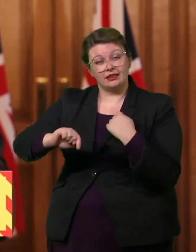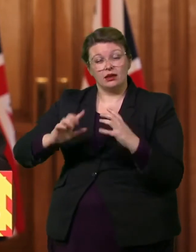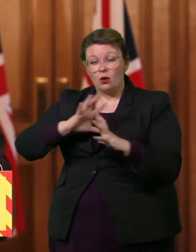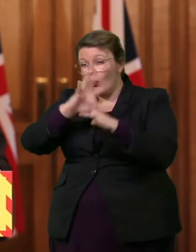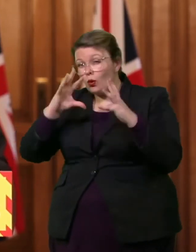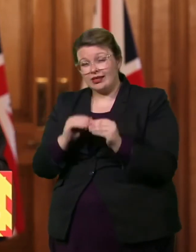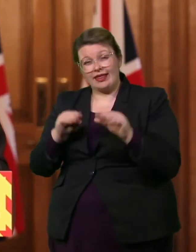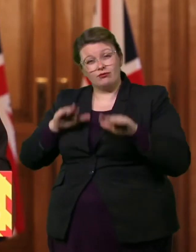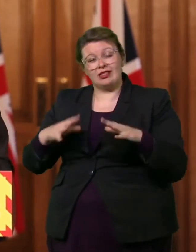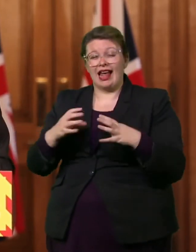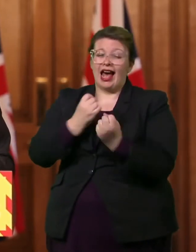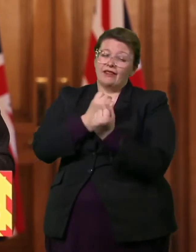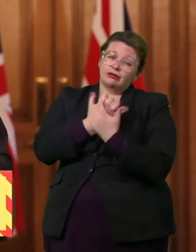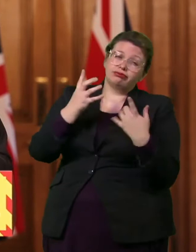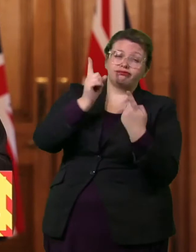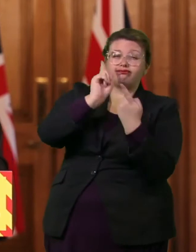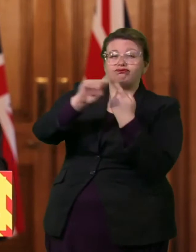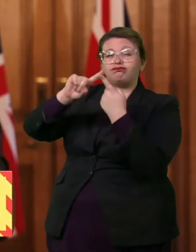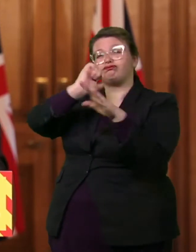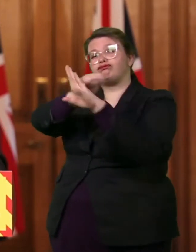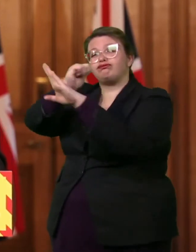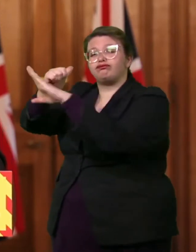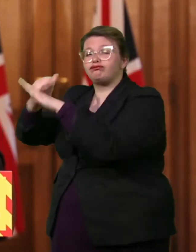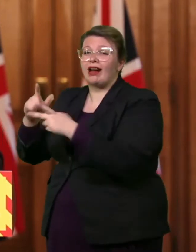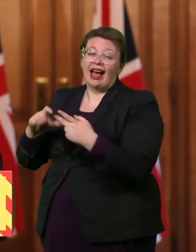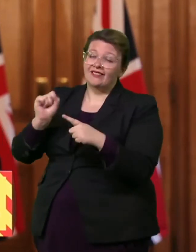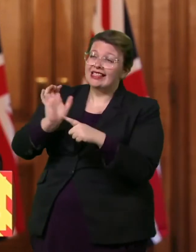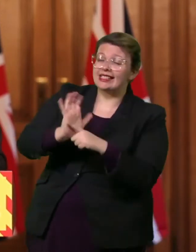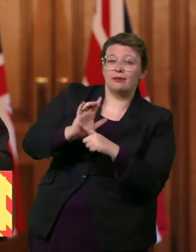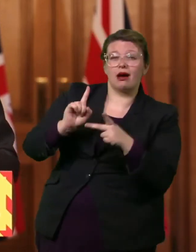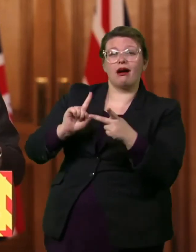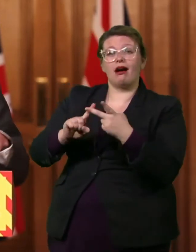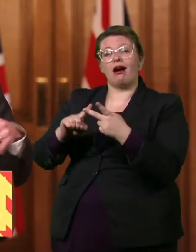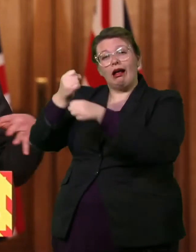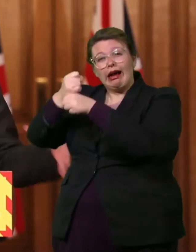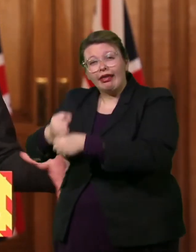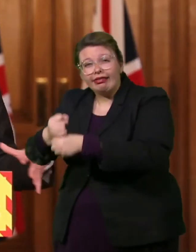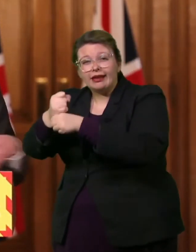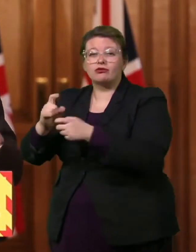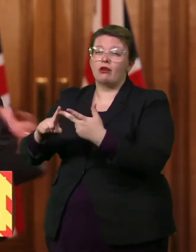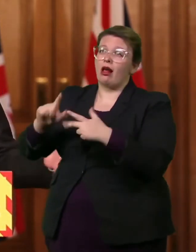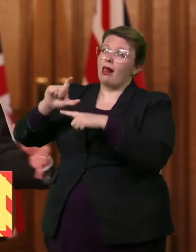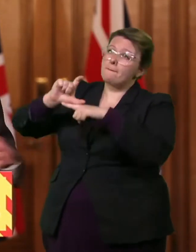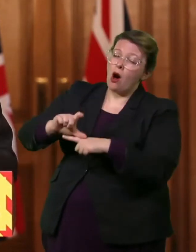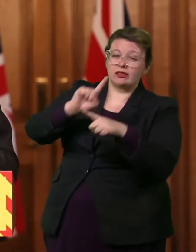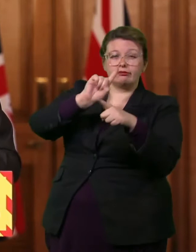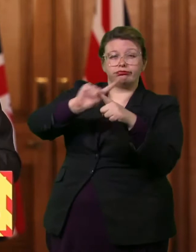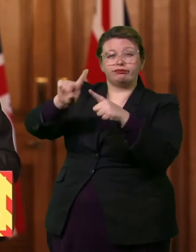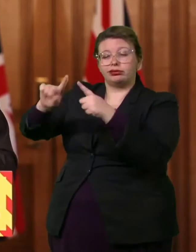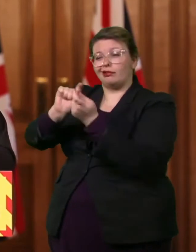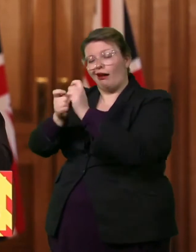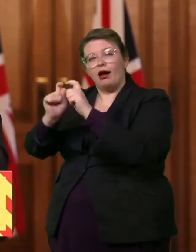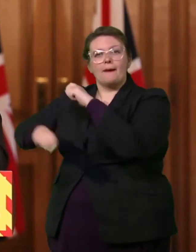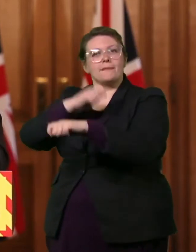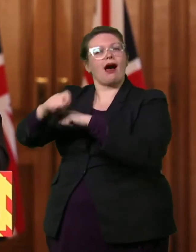cinemas and cathedrals, in mosques and museums, and so many other places that have been converted from whatever they do normally